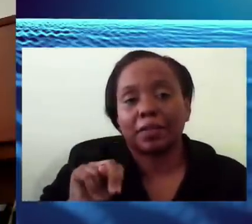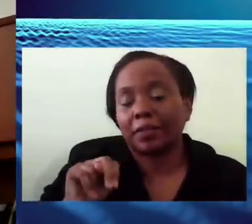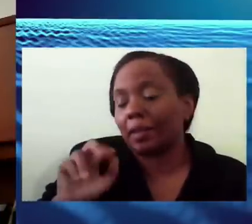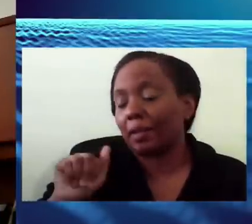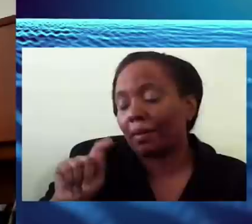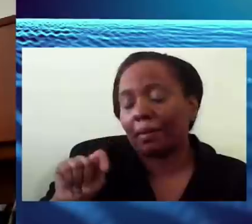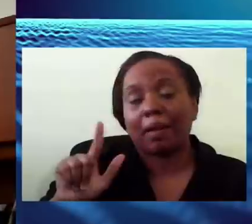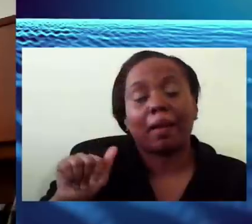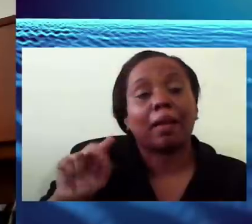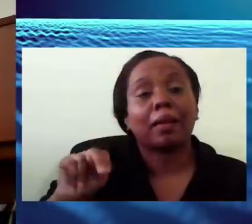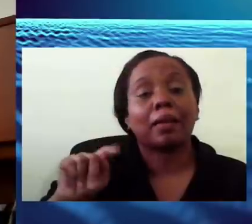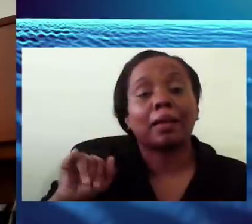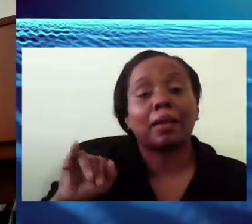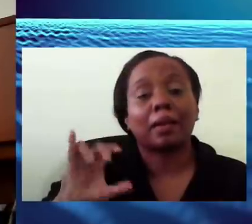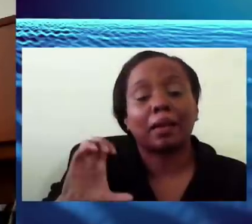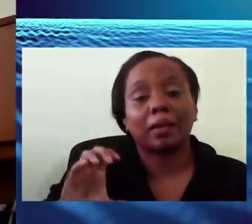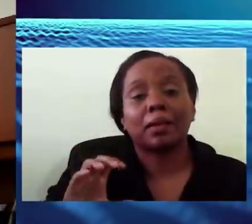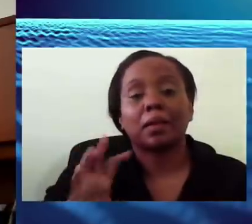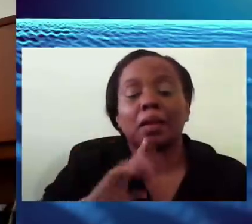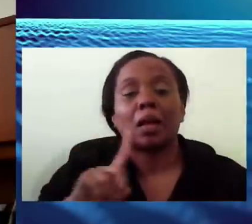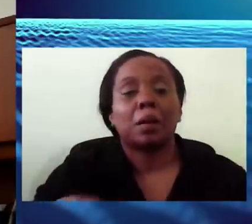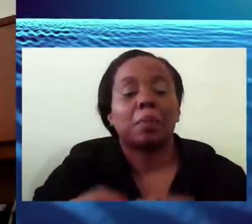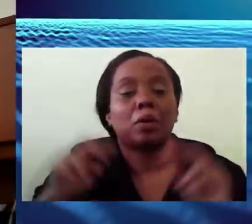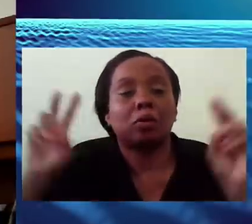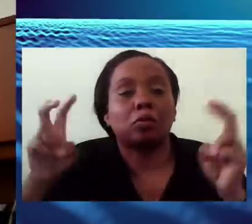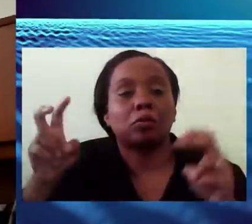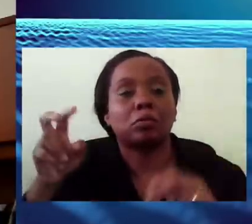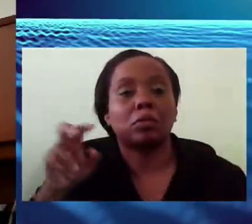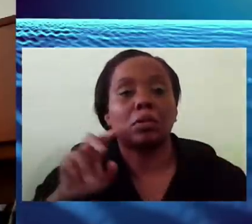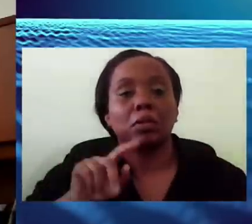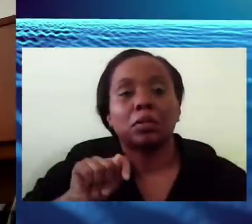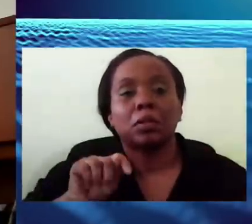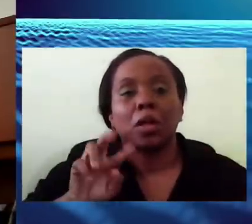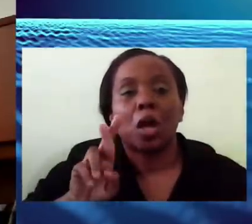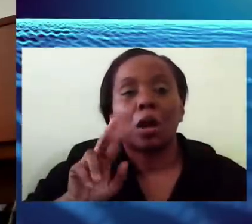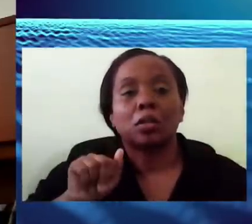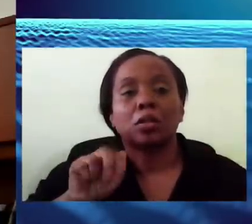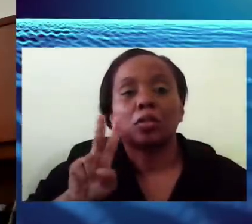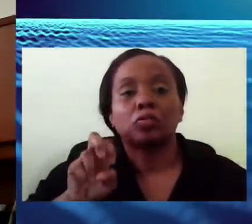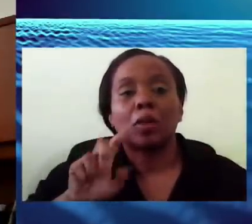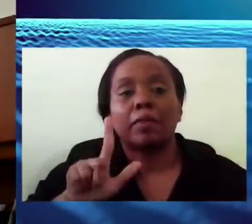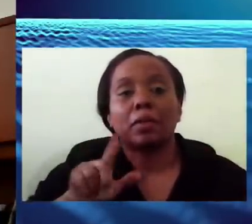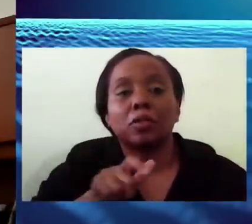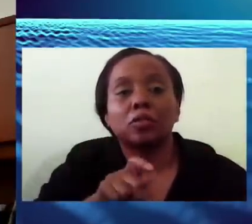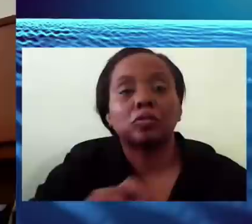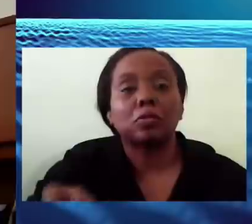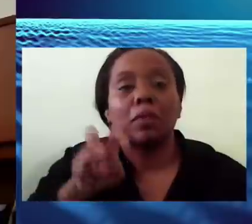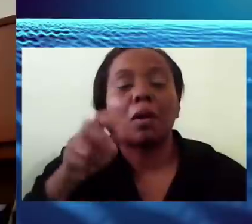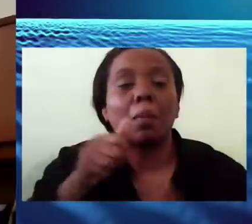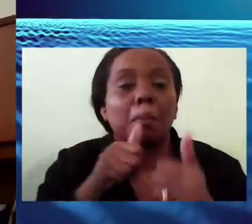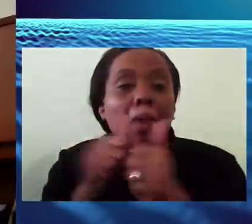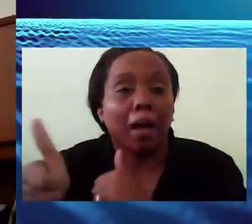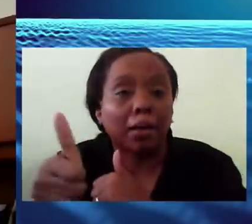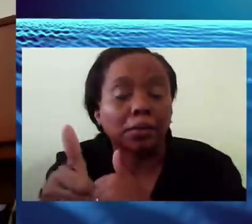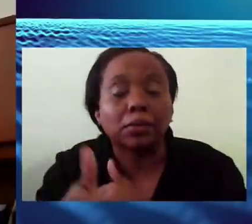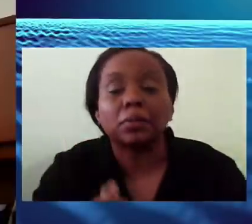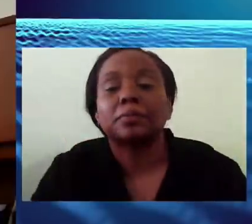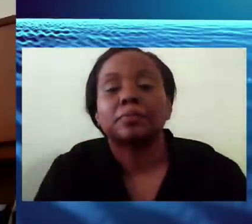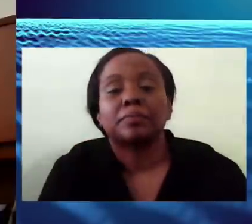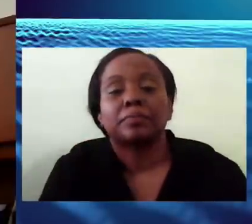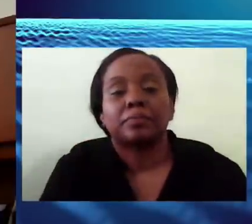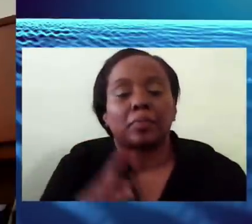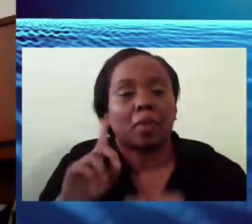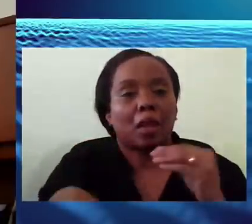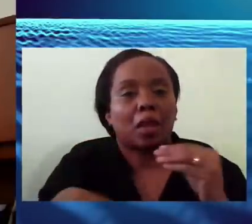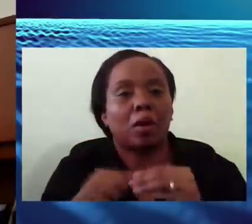the travel pass, which is built on pretty much the same principles that you just outlined, the verification of passenger